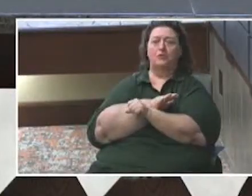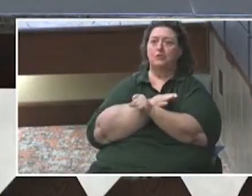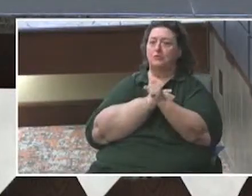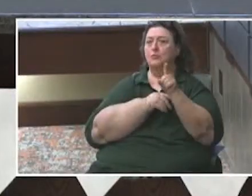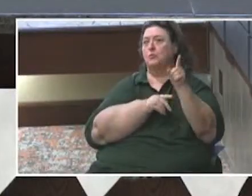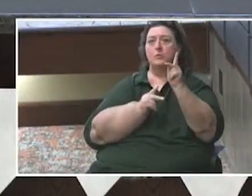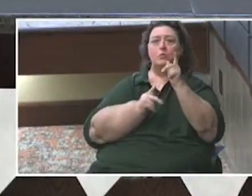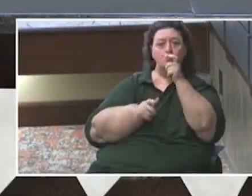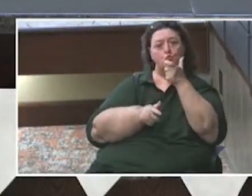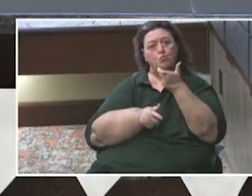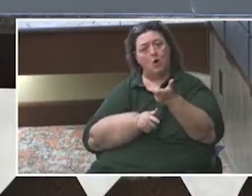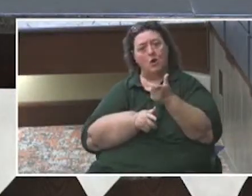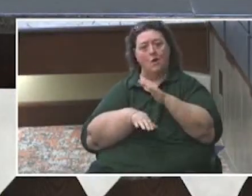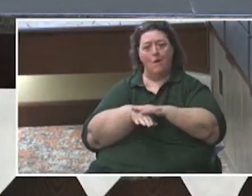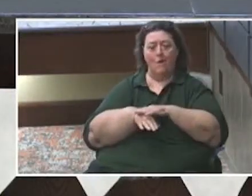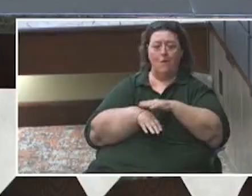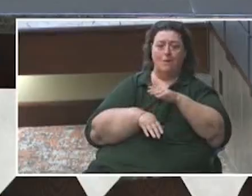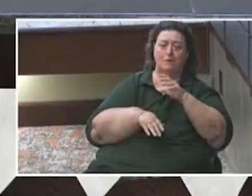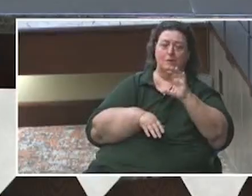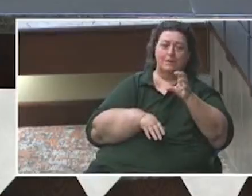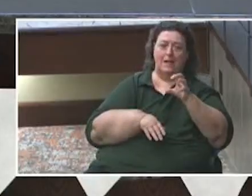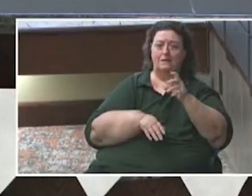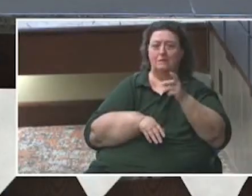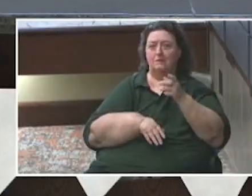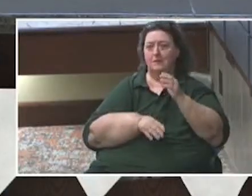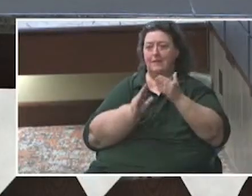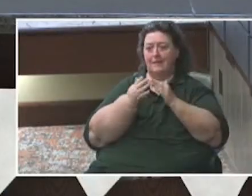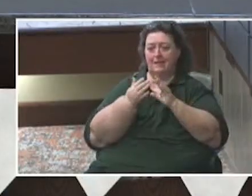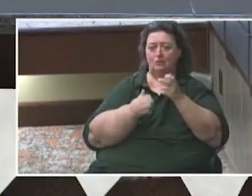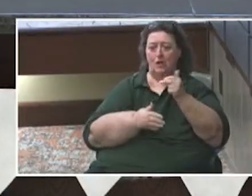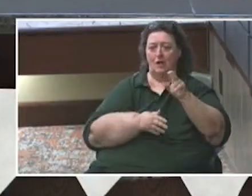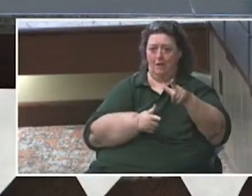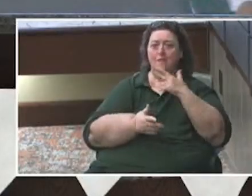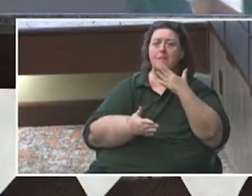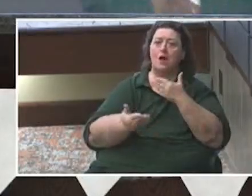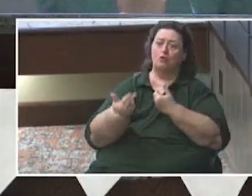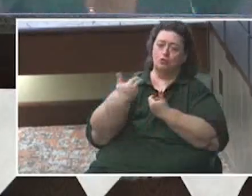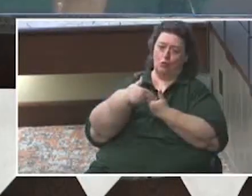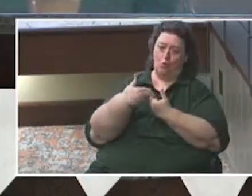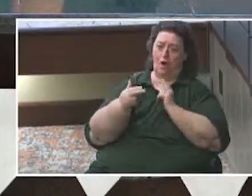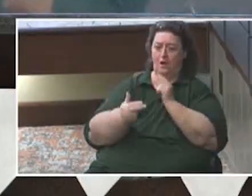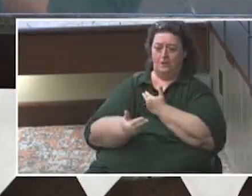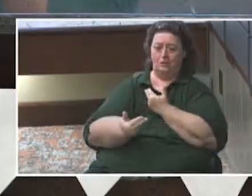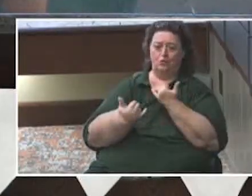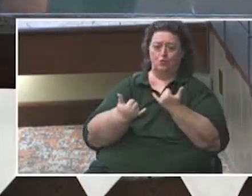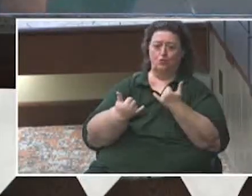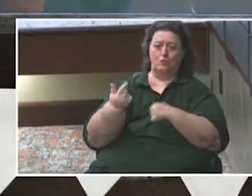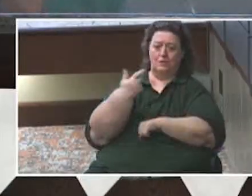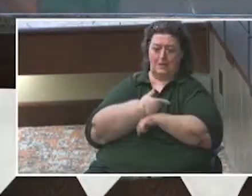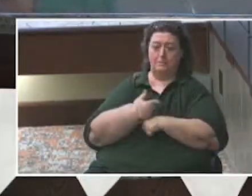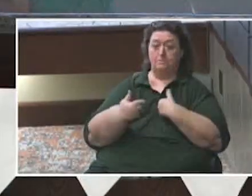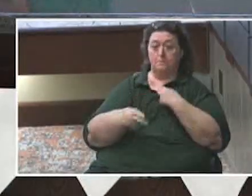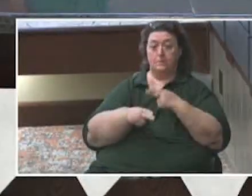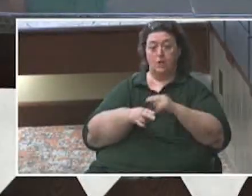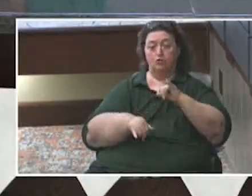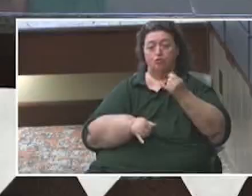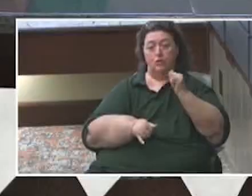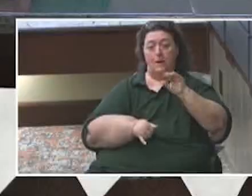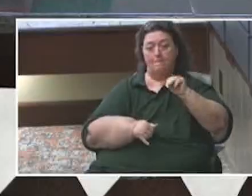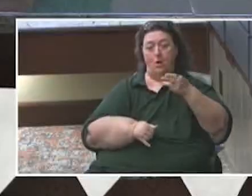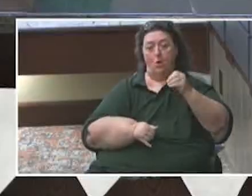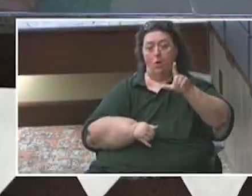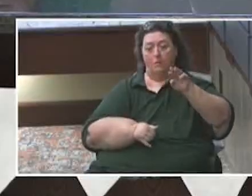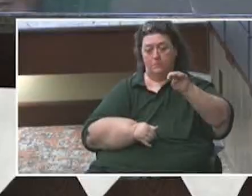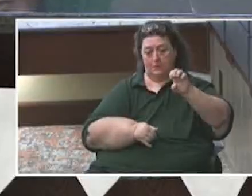home watching on the Waco City Cable Channel. Thank you, everybody, for joining us here in this forum today. I'm Mayor Jim Holmes, and I'm joined